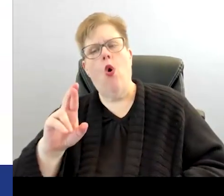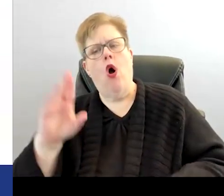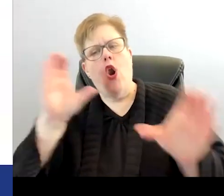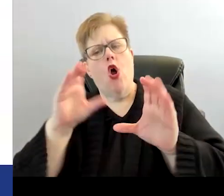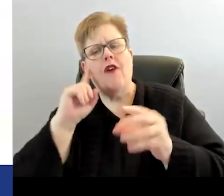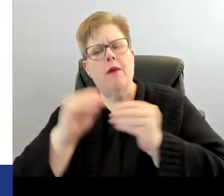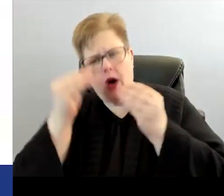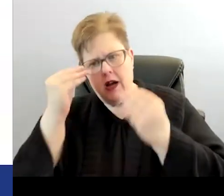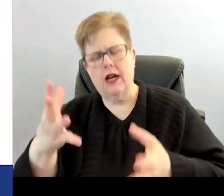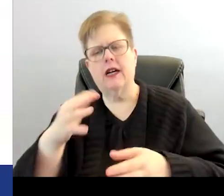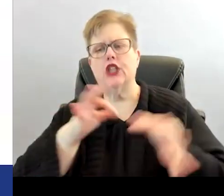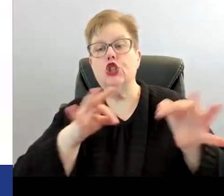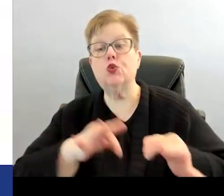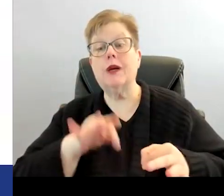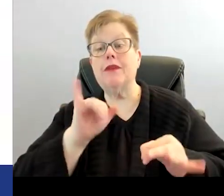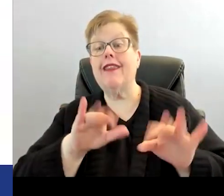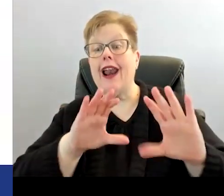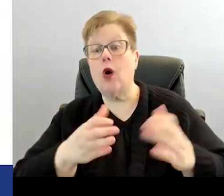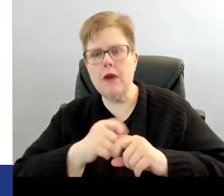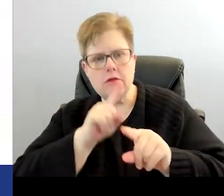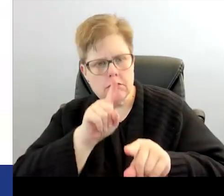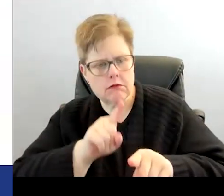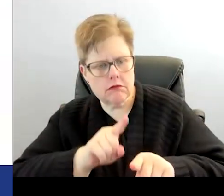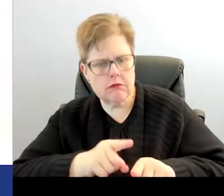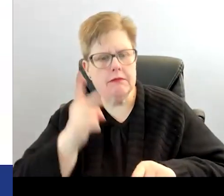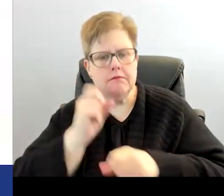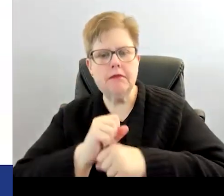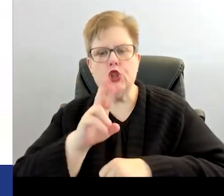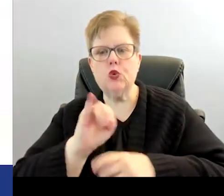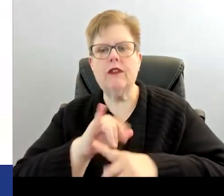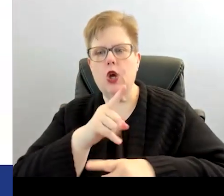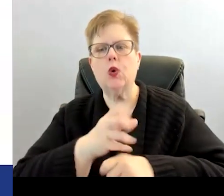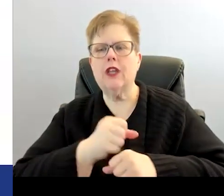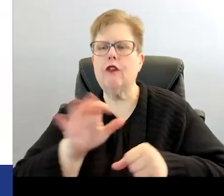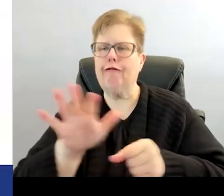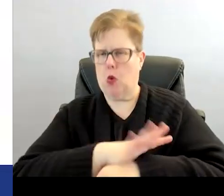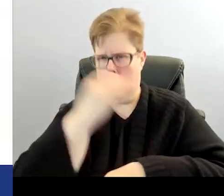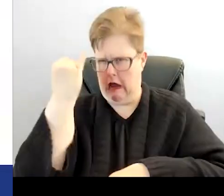information at the description of the course to make sure that you are getting the full picture.